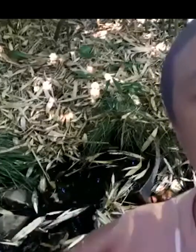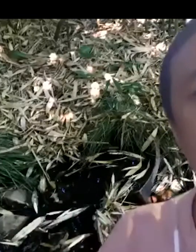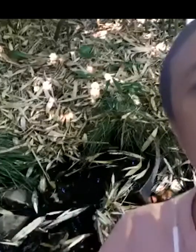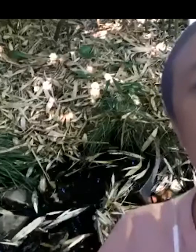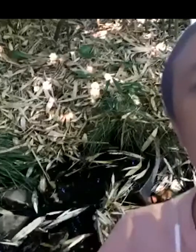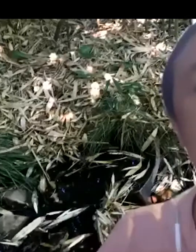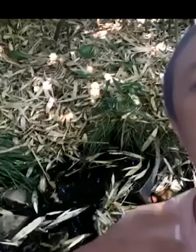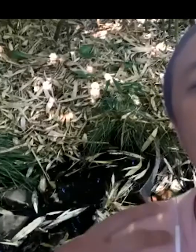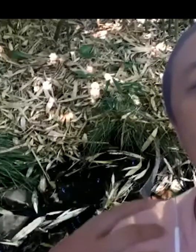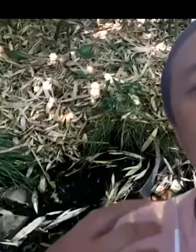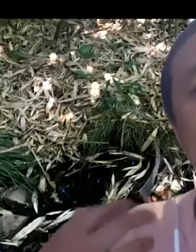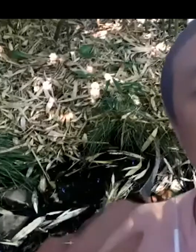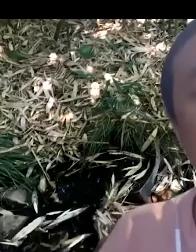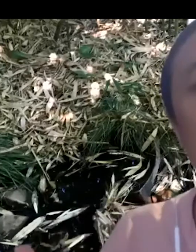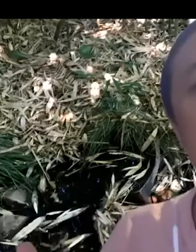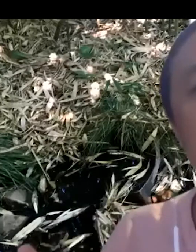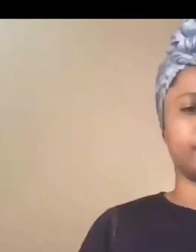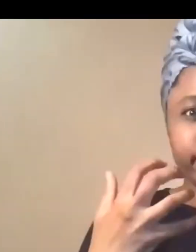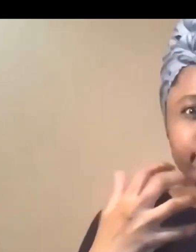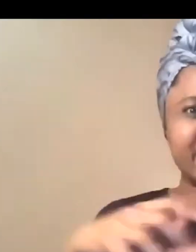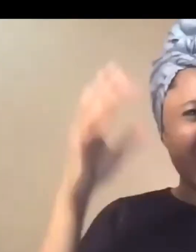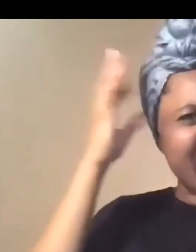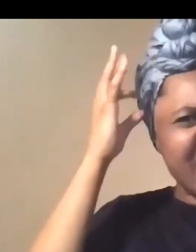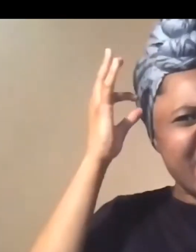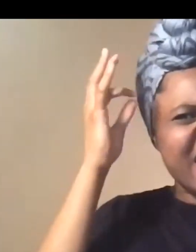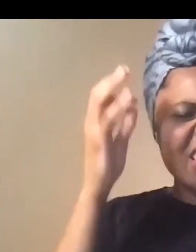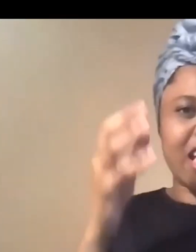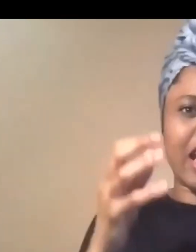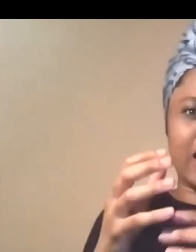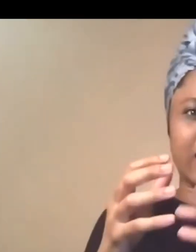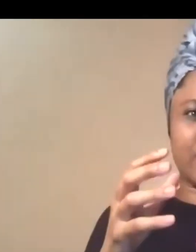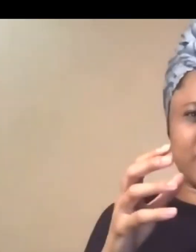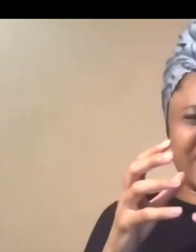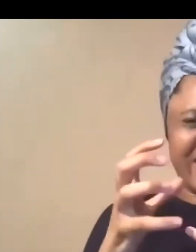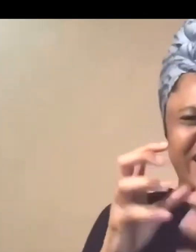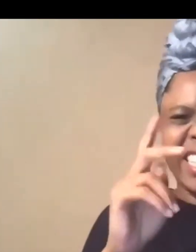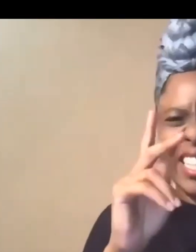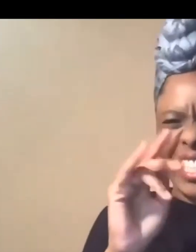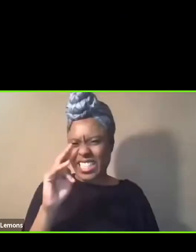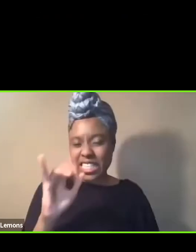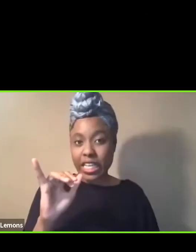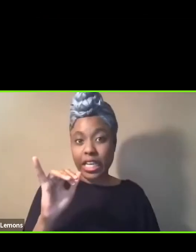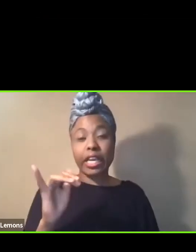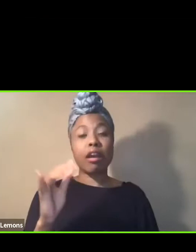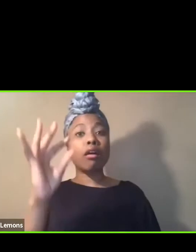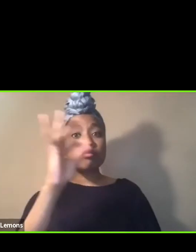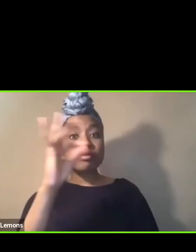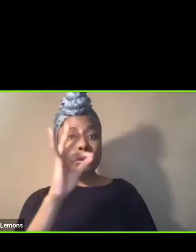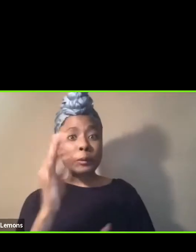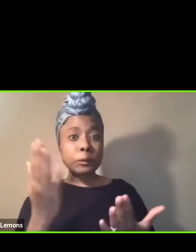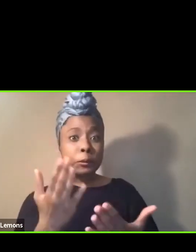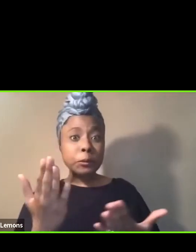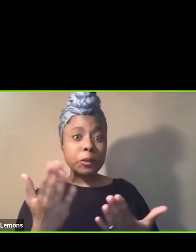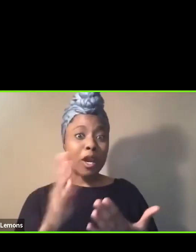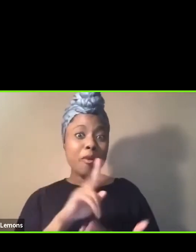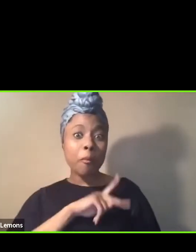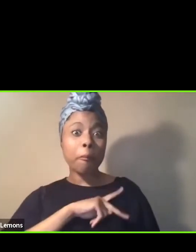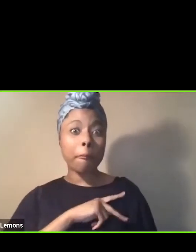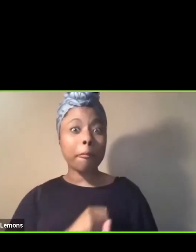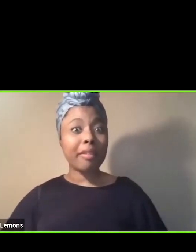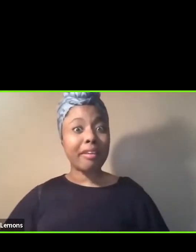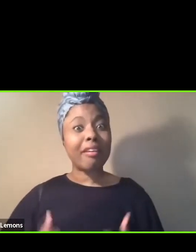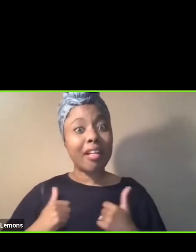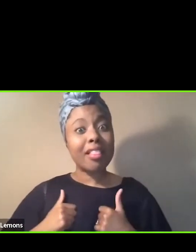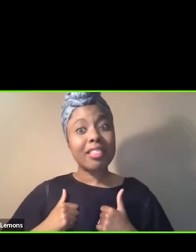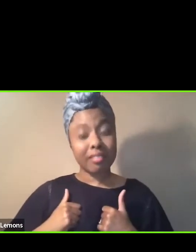and darkness and coarseness of one's hair when it comes to the Filipinos here that are in our personal lives in the here